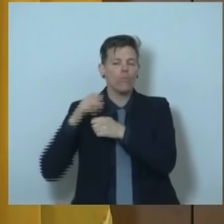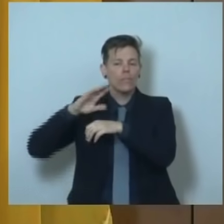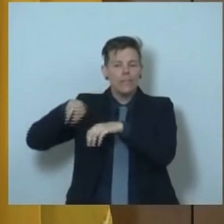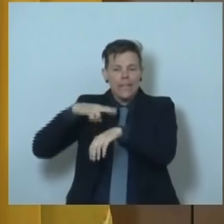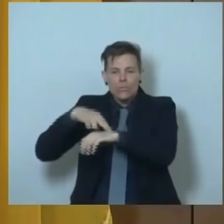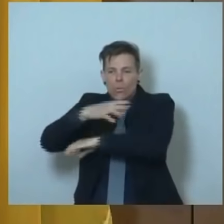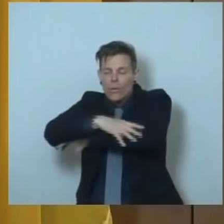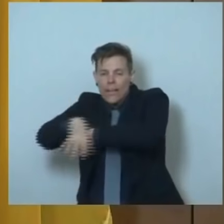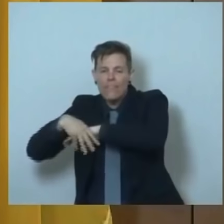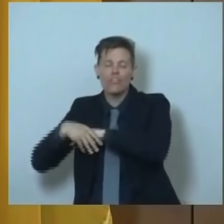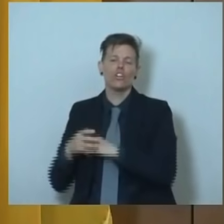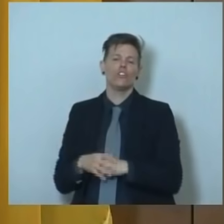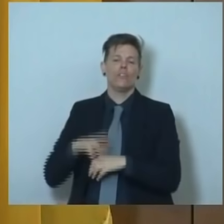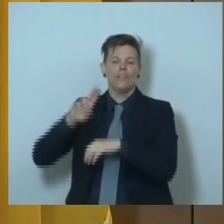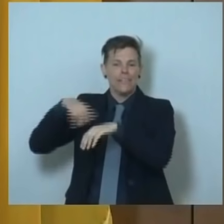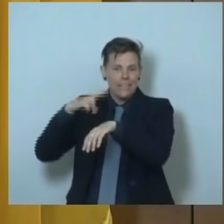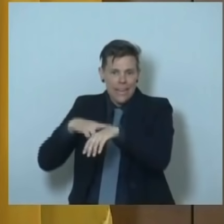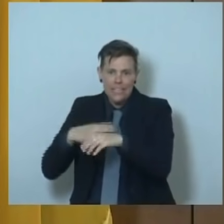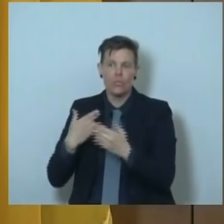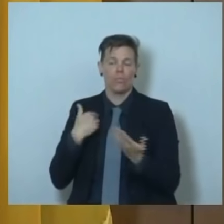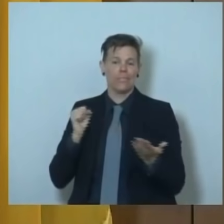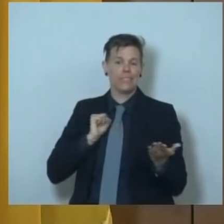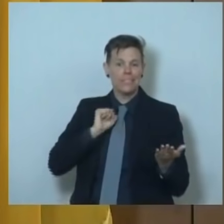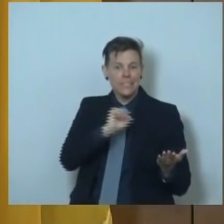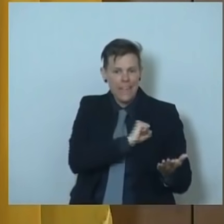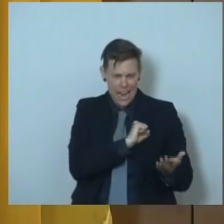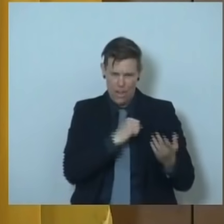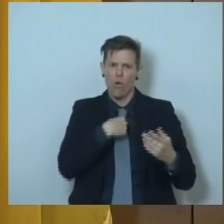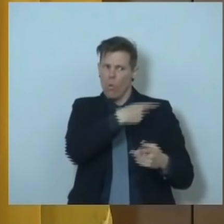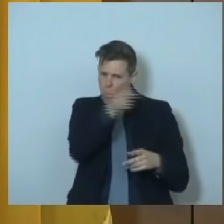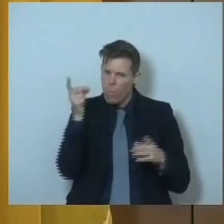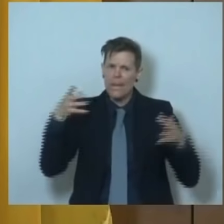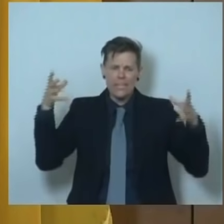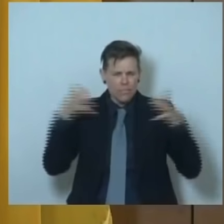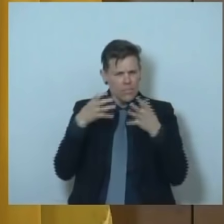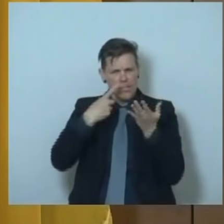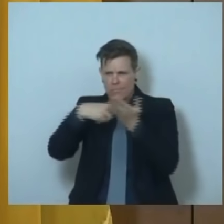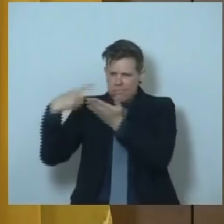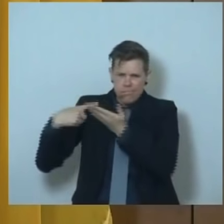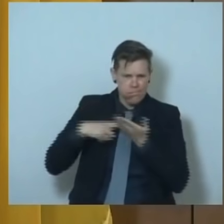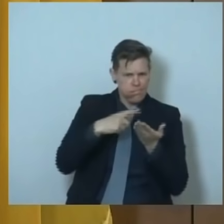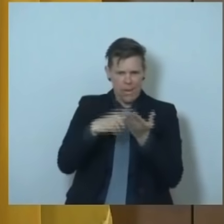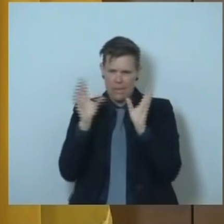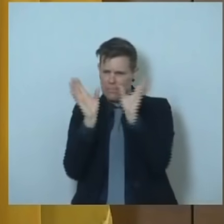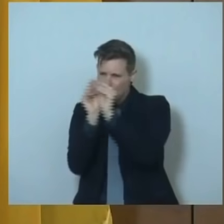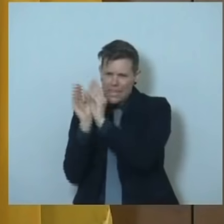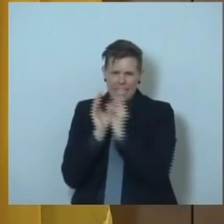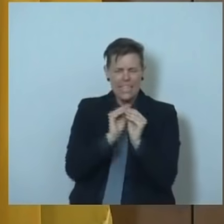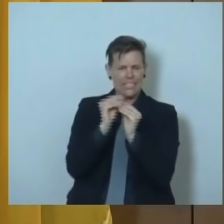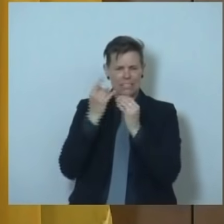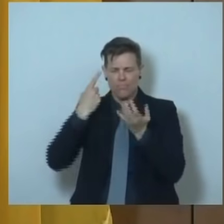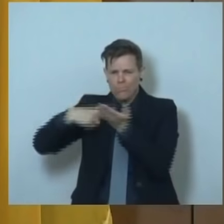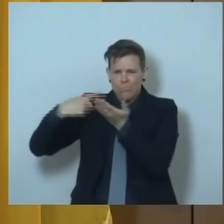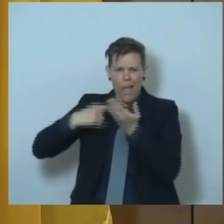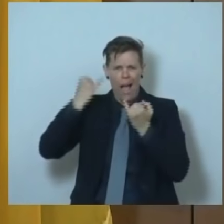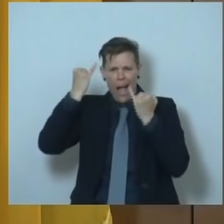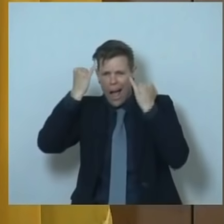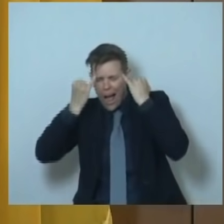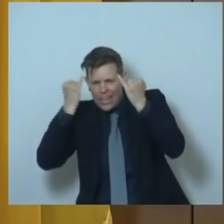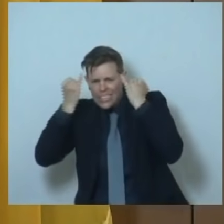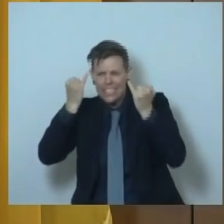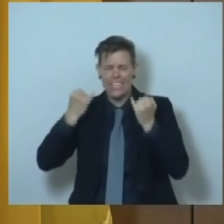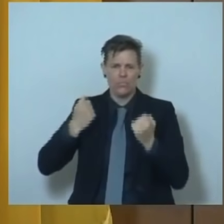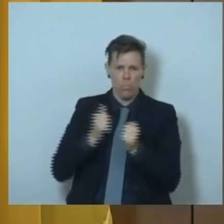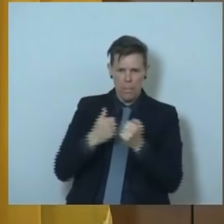that meets, frankly, every couple of days, who spend hours on their own and with me and